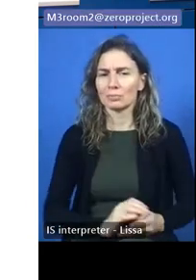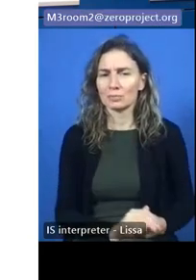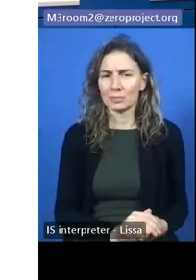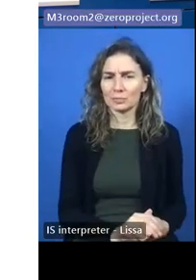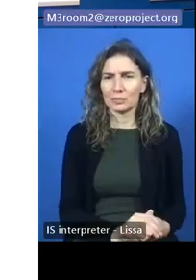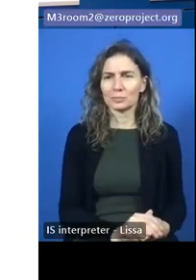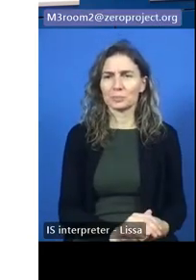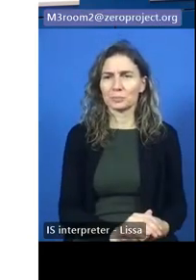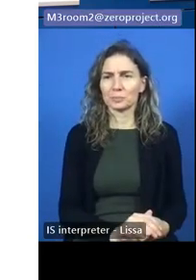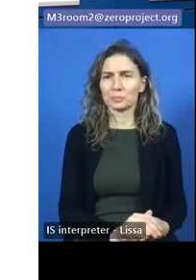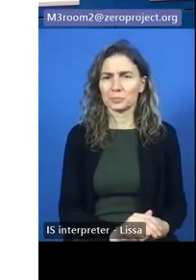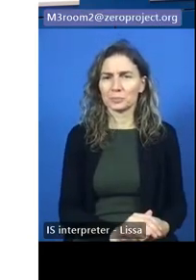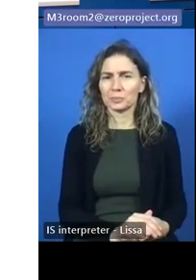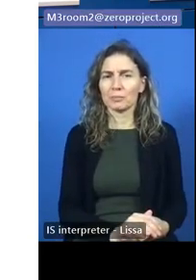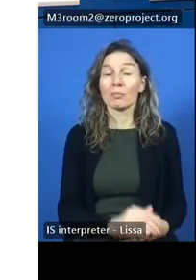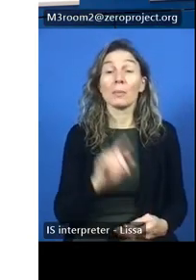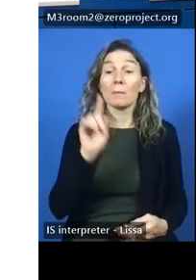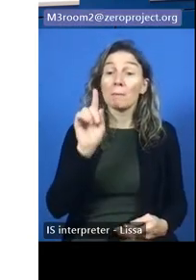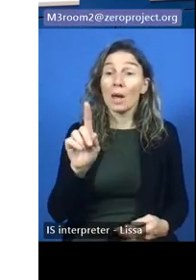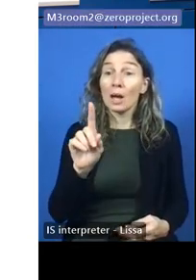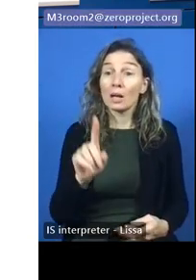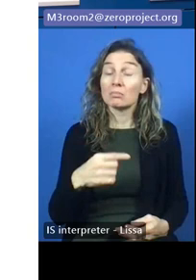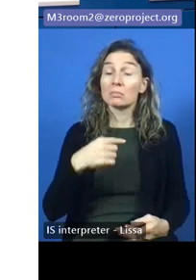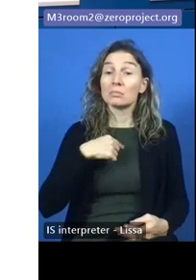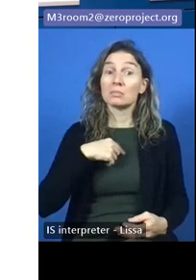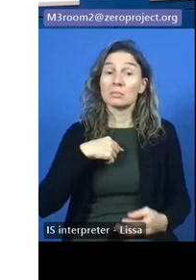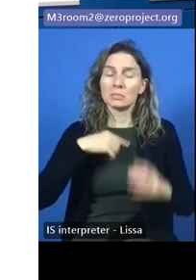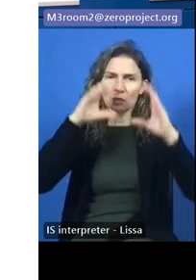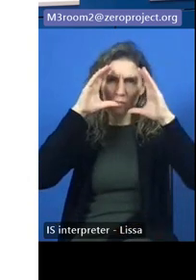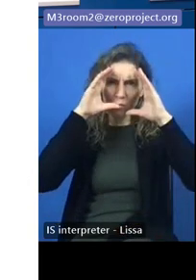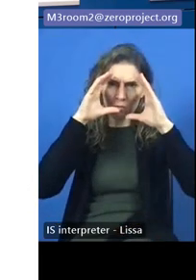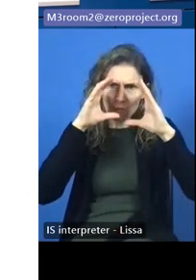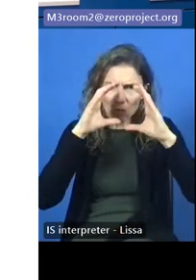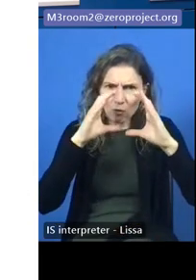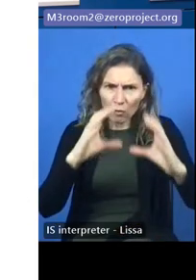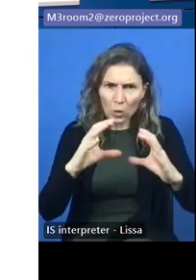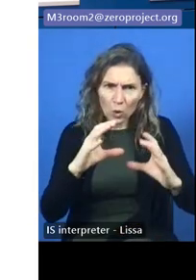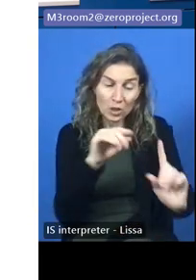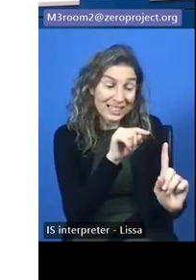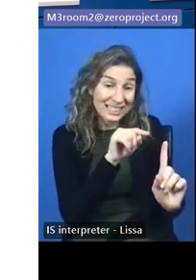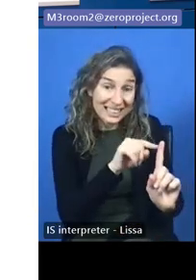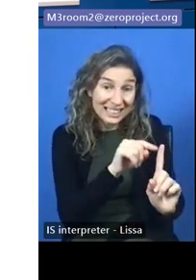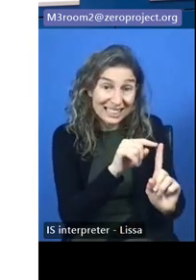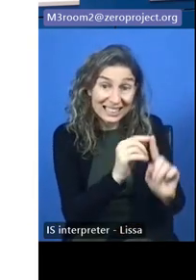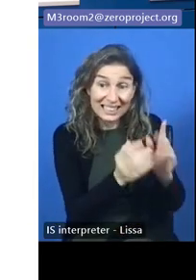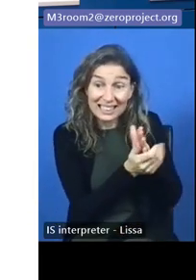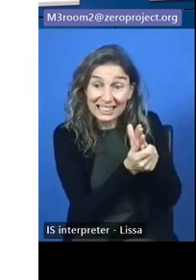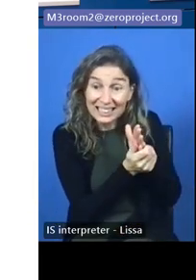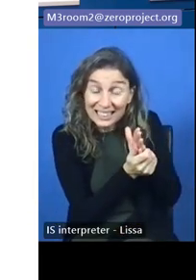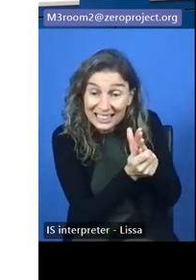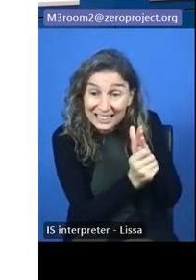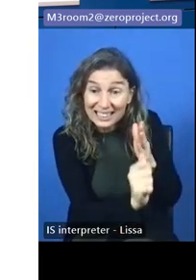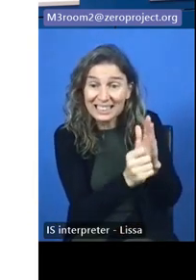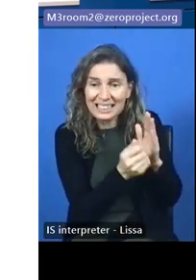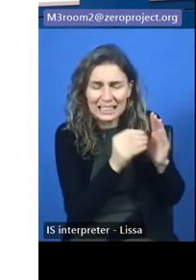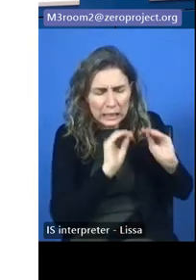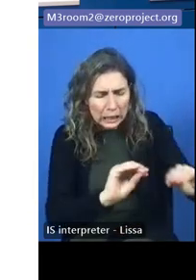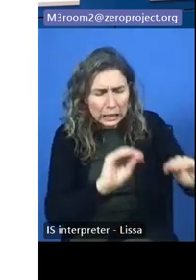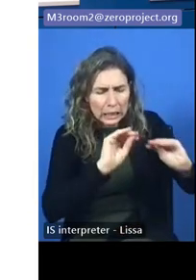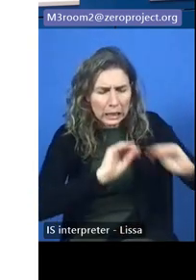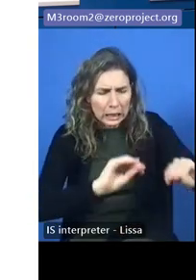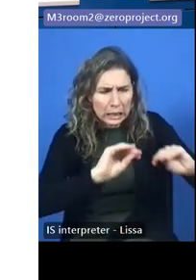Also, my focus is not on building and developing the skills of these women, but also working on their mindset, because these people, these women